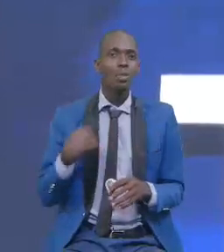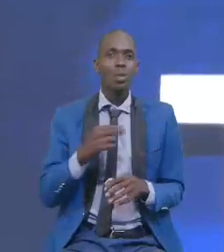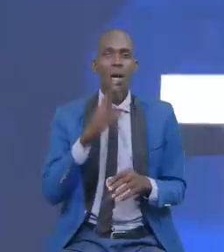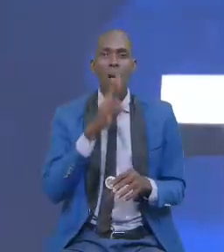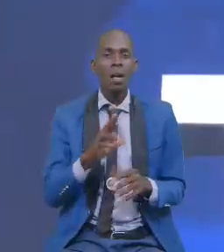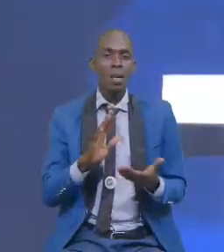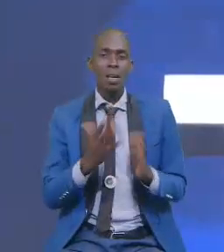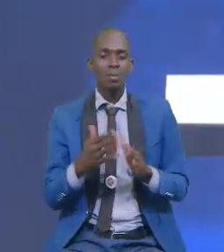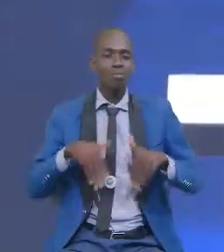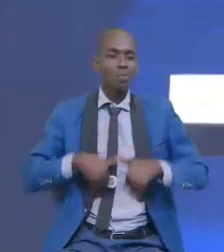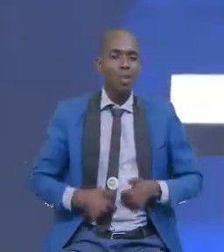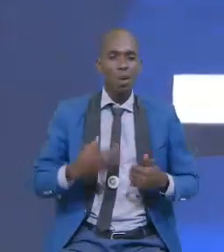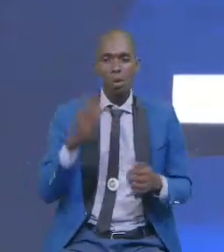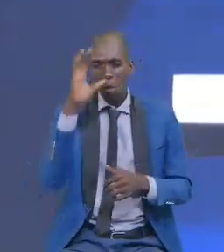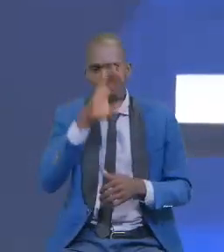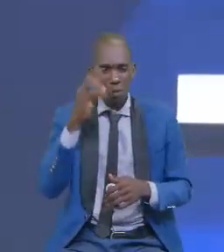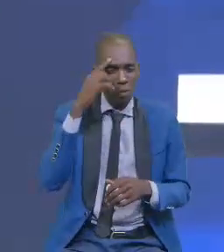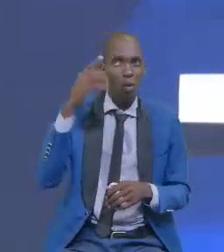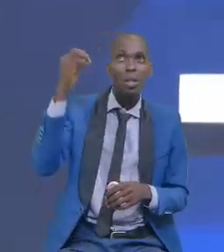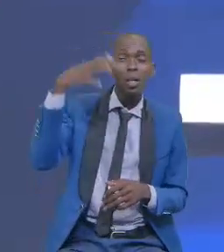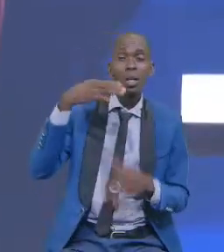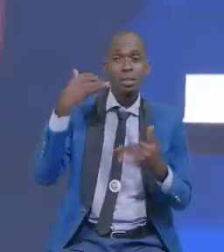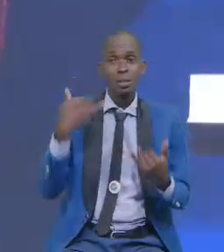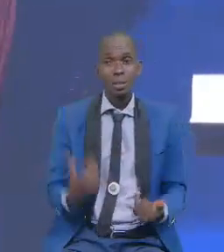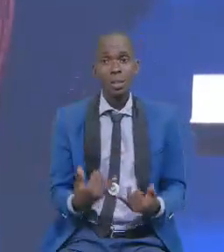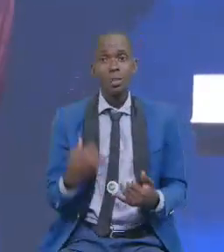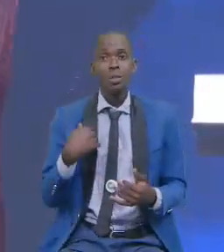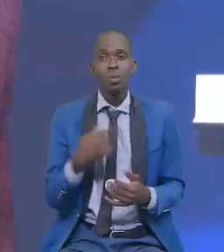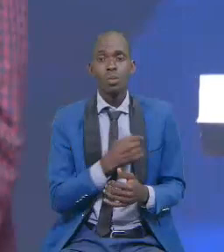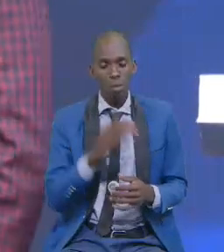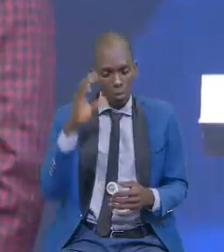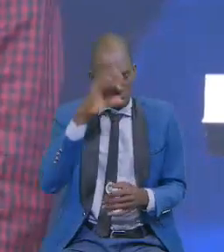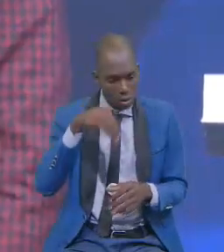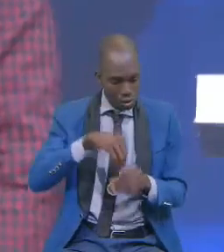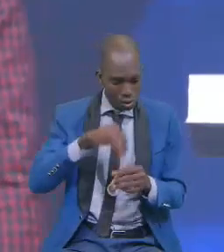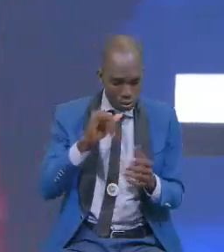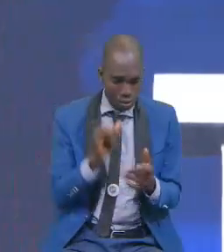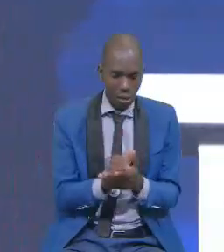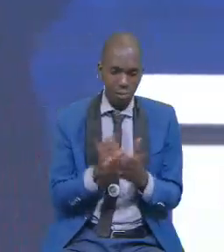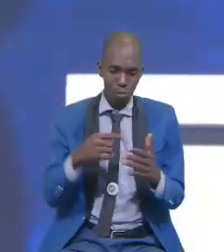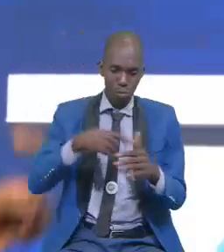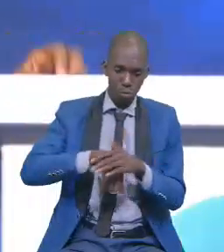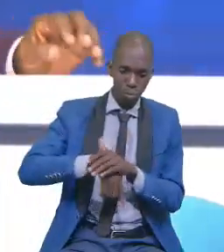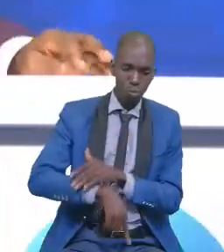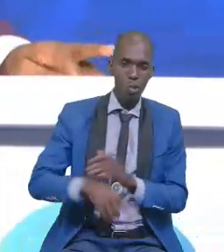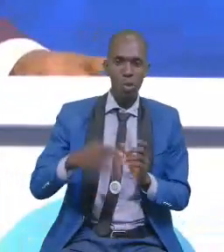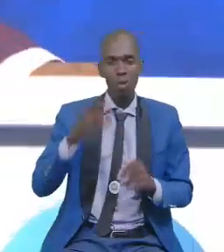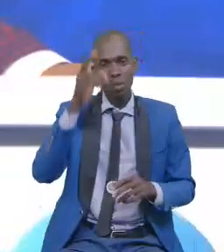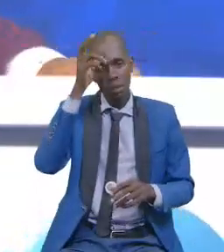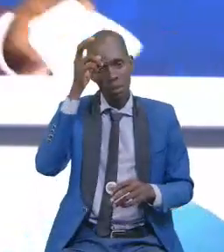the light and we have sat inside that dungeon of darkness of Satan.